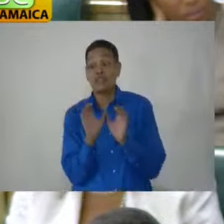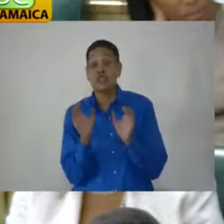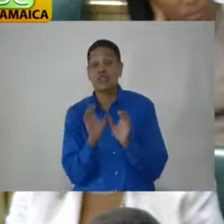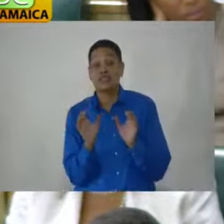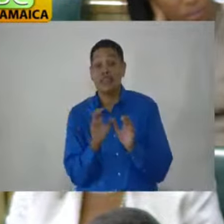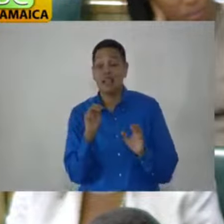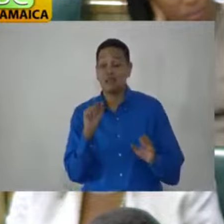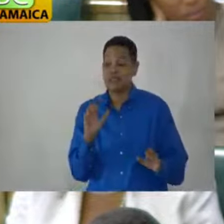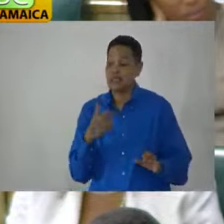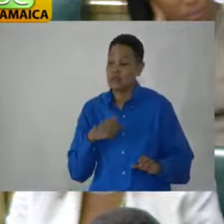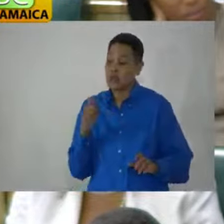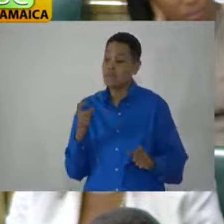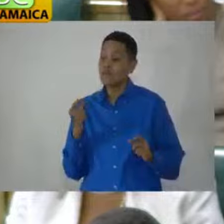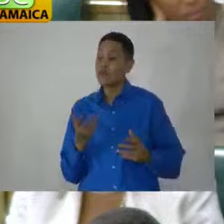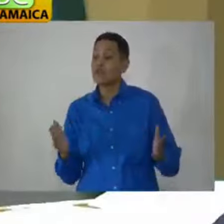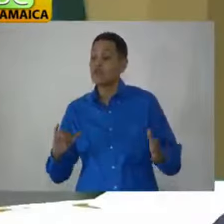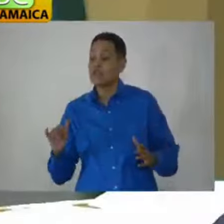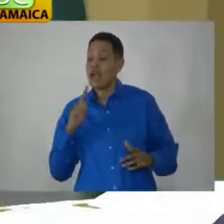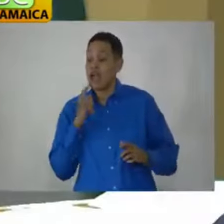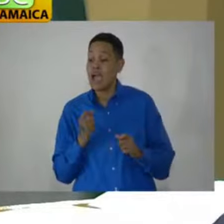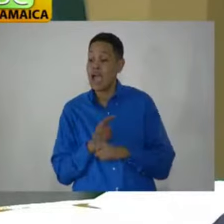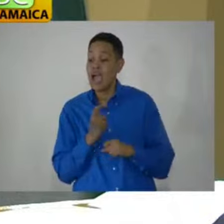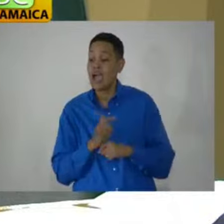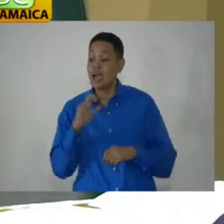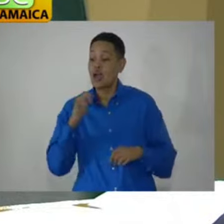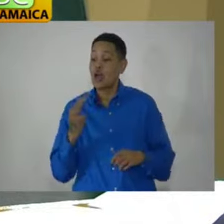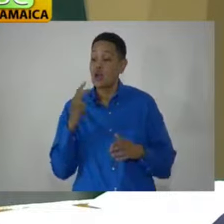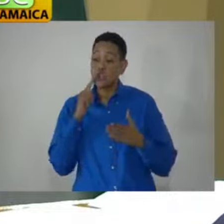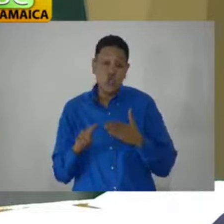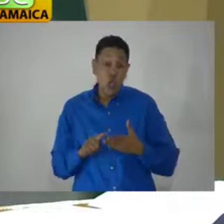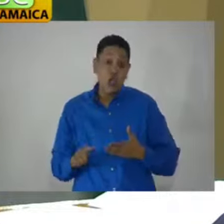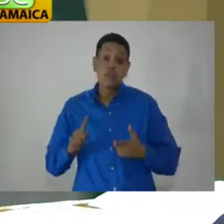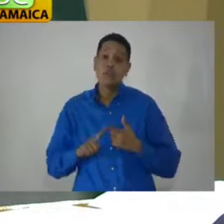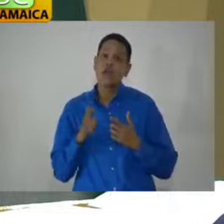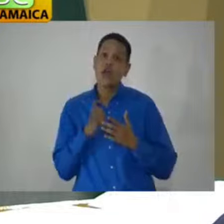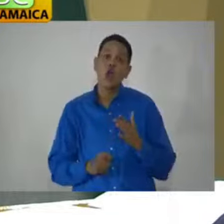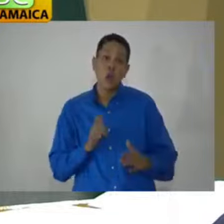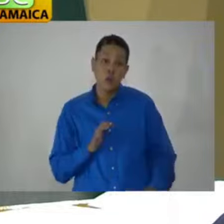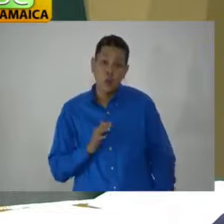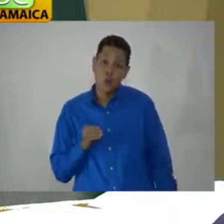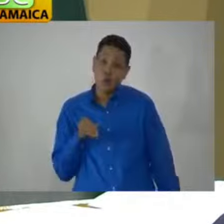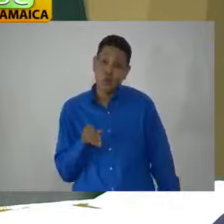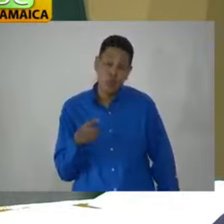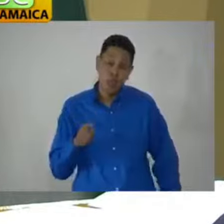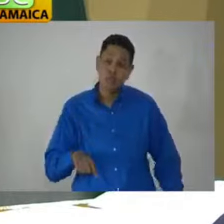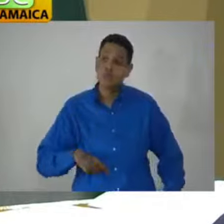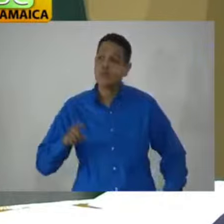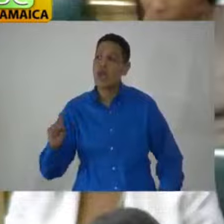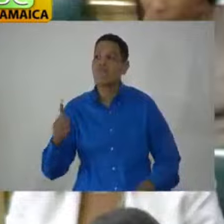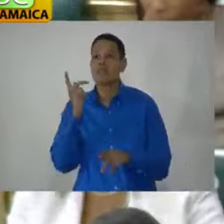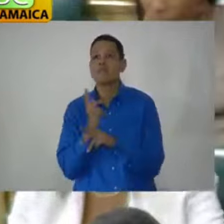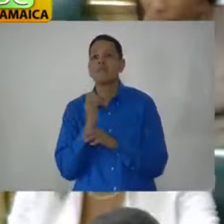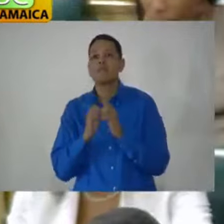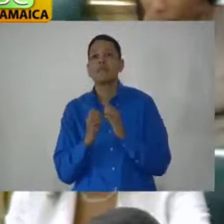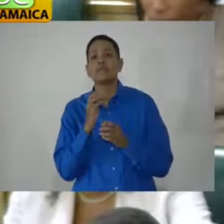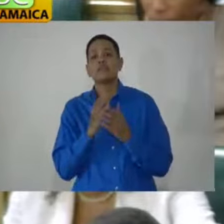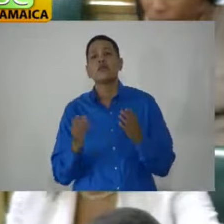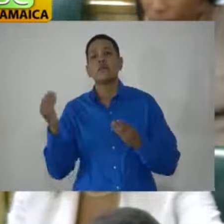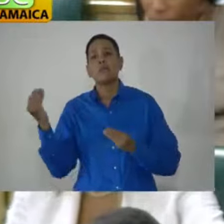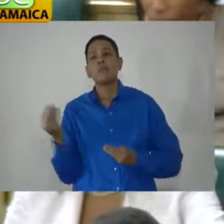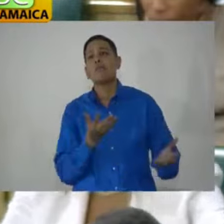certification, we have to do things like annual conch surveys, and it costs, right? So we still have to maintain some